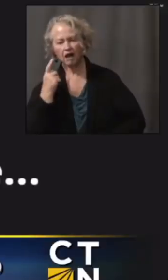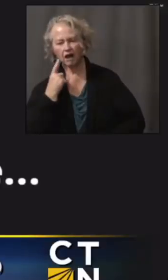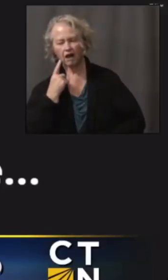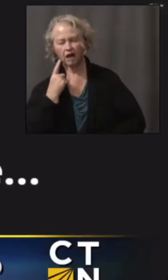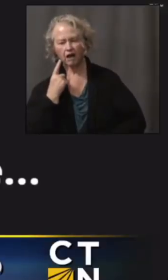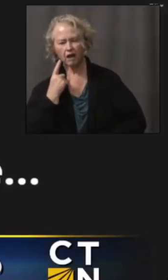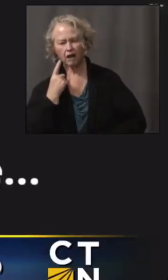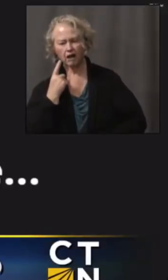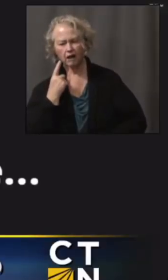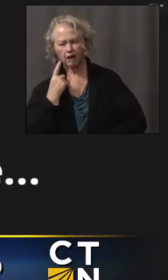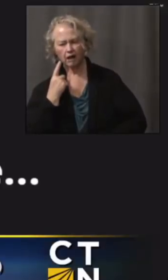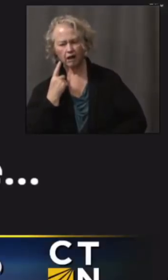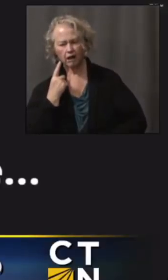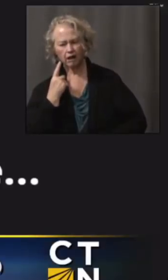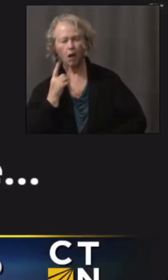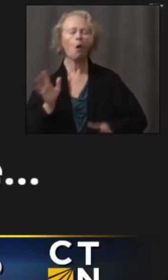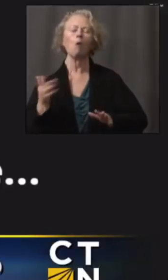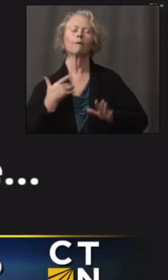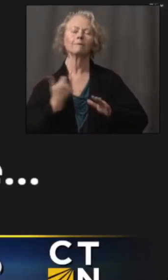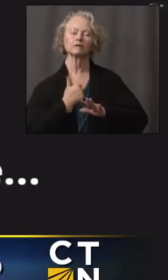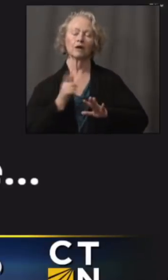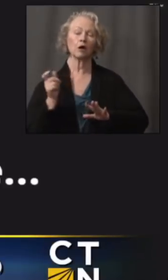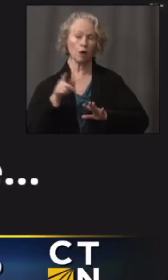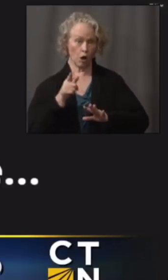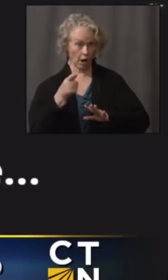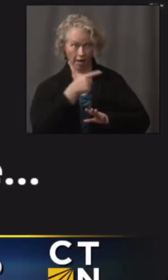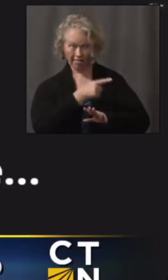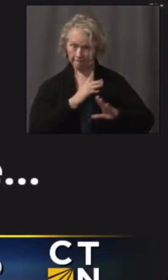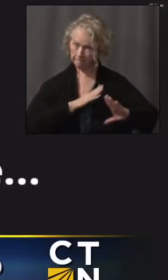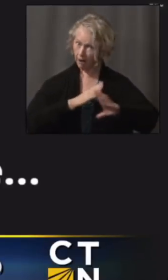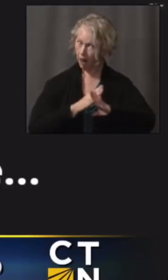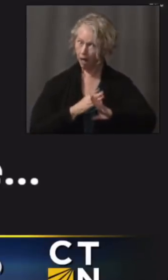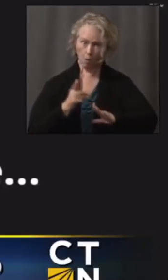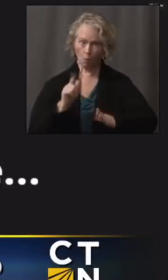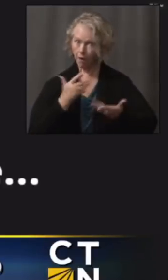blocked from contacting folks in the Trump administration?